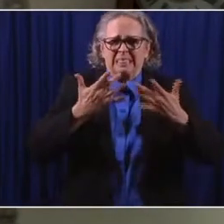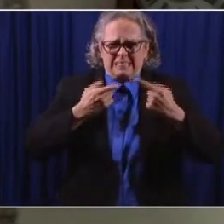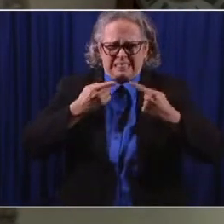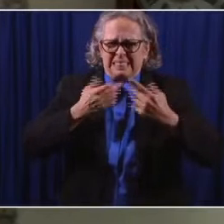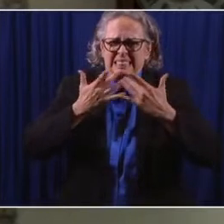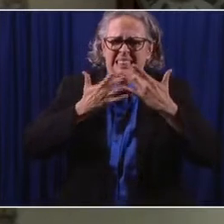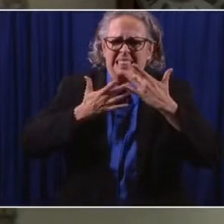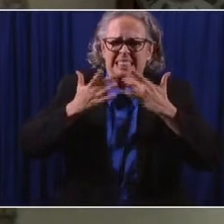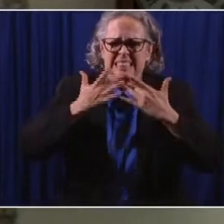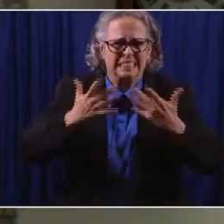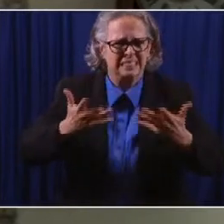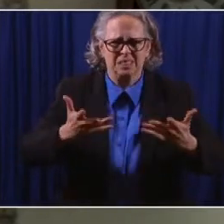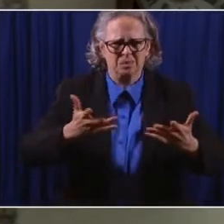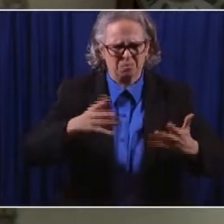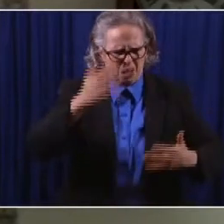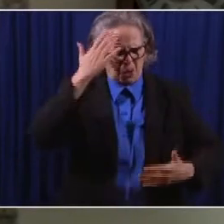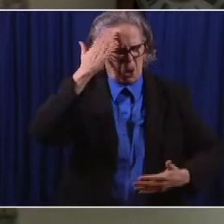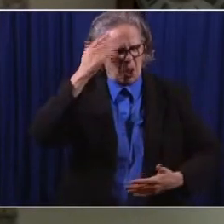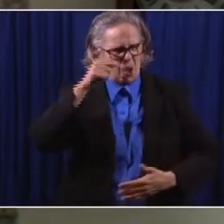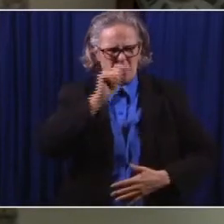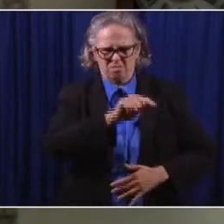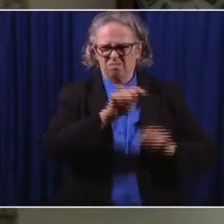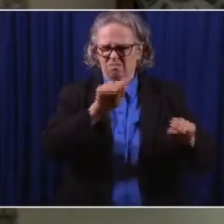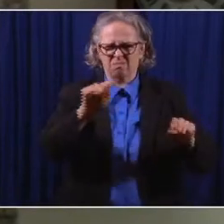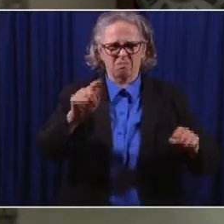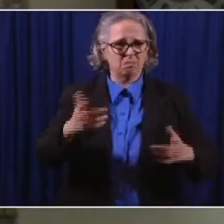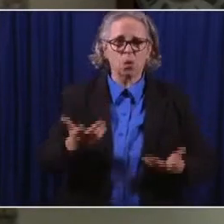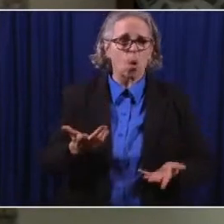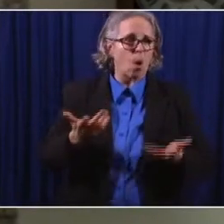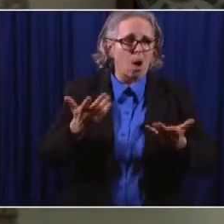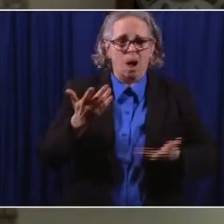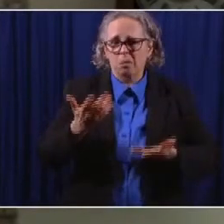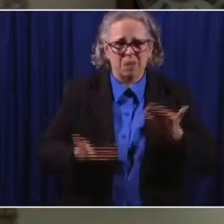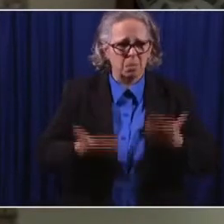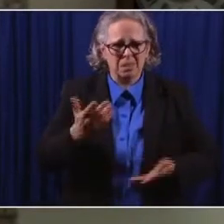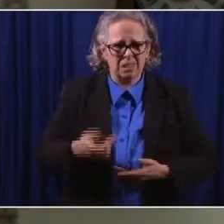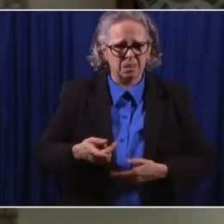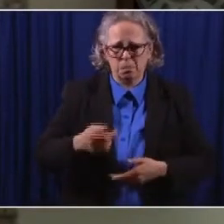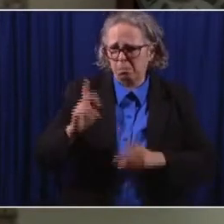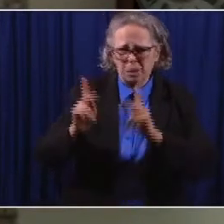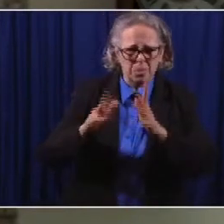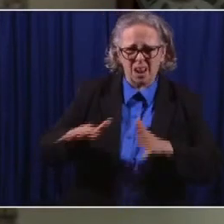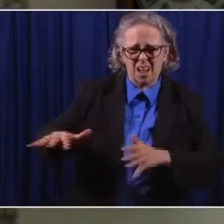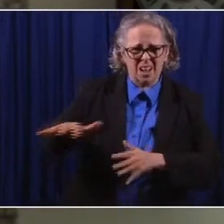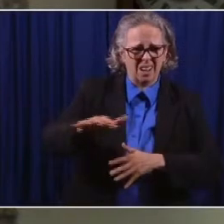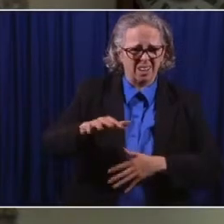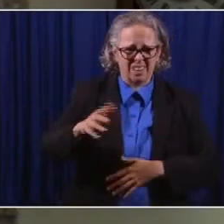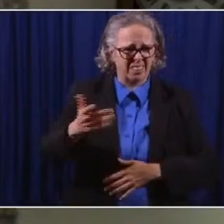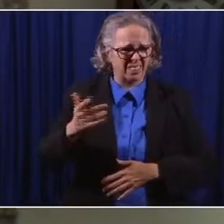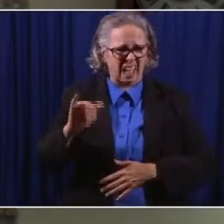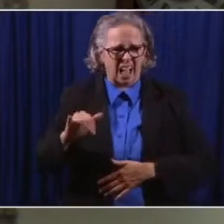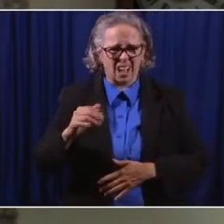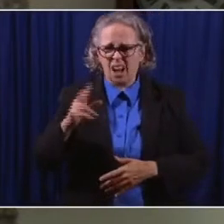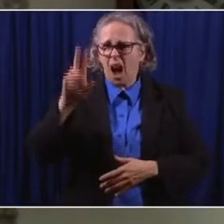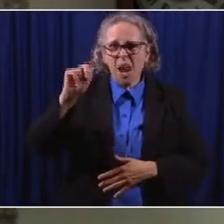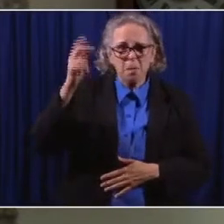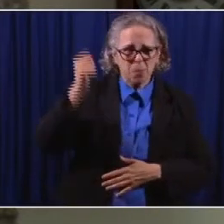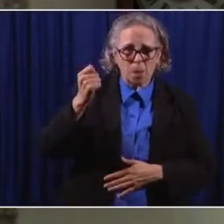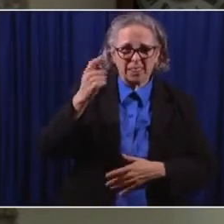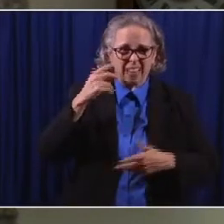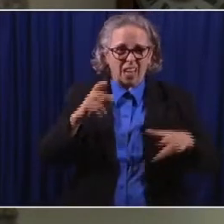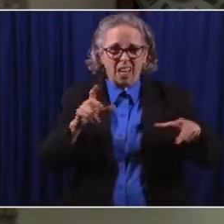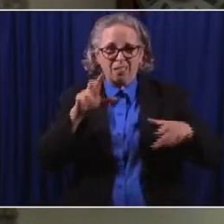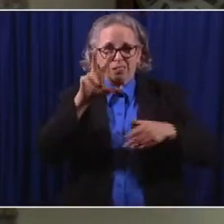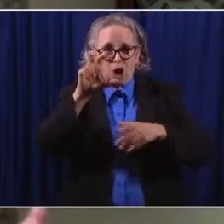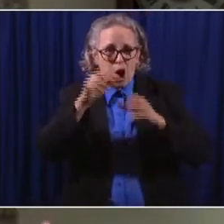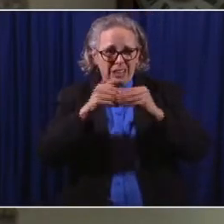before. For some people, the $300 that John just talked about will be helpful. We know it's not helpful to